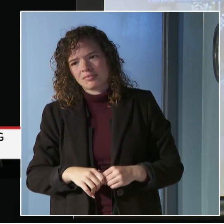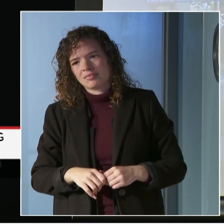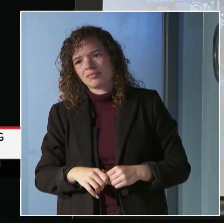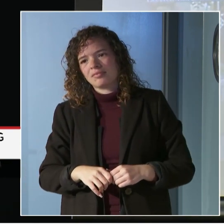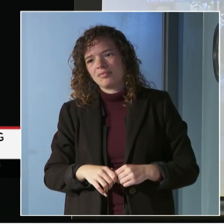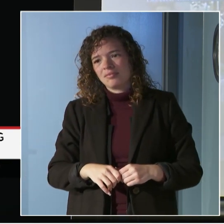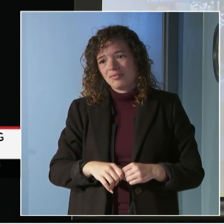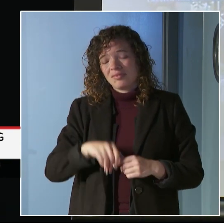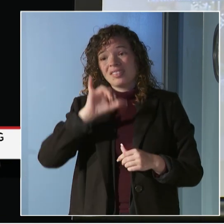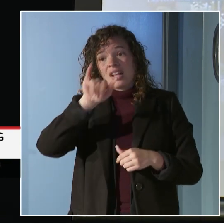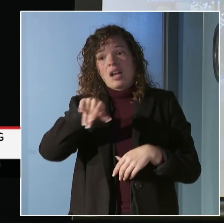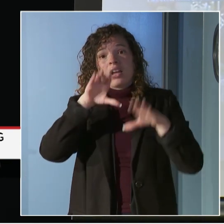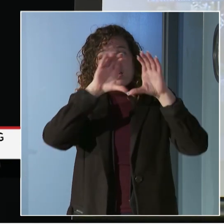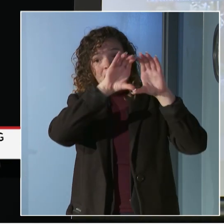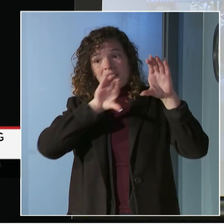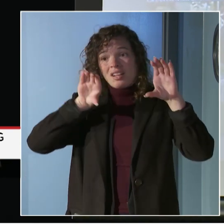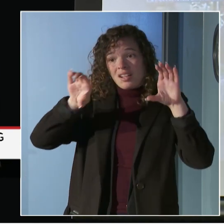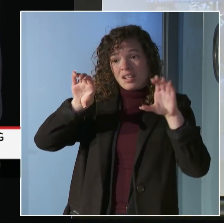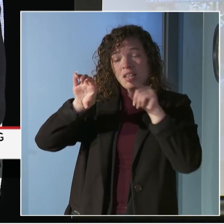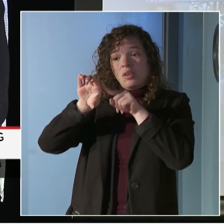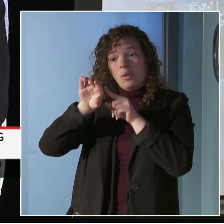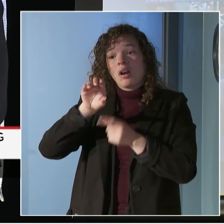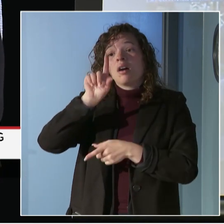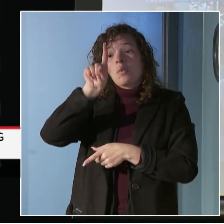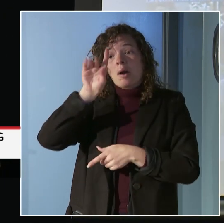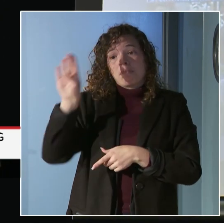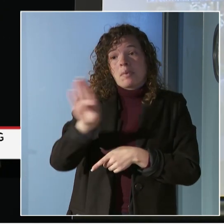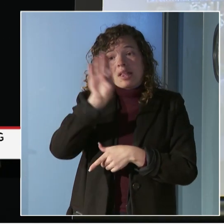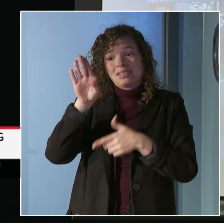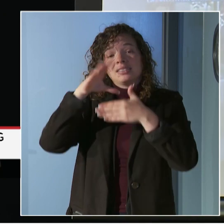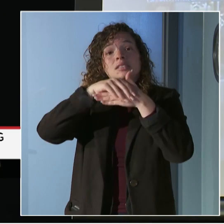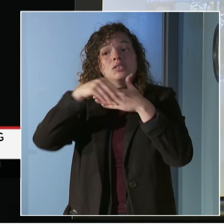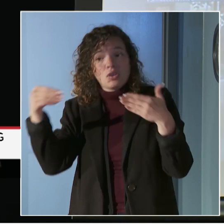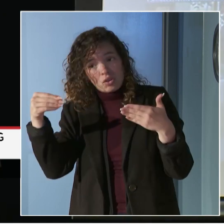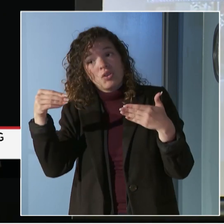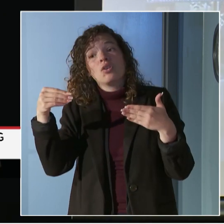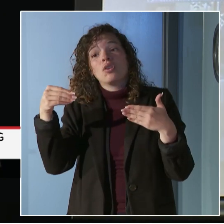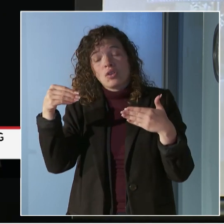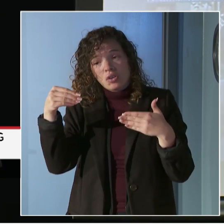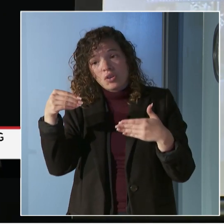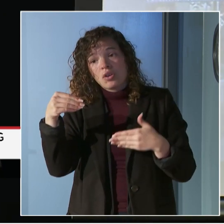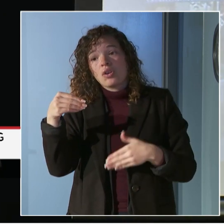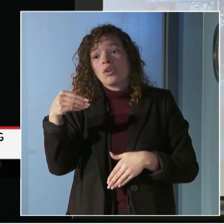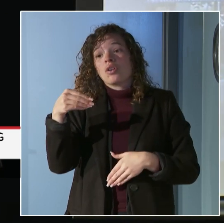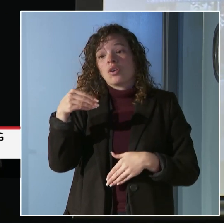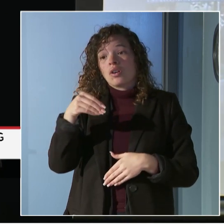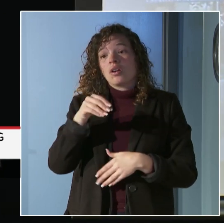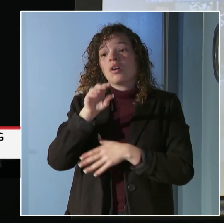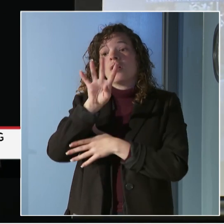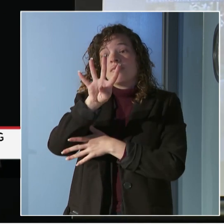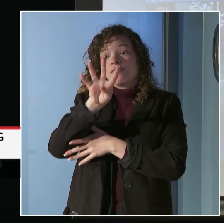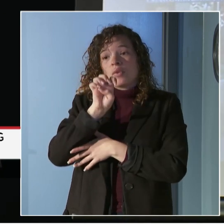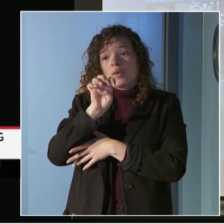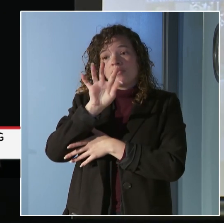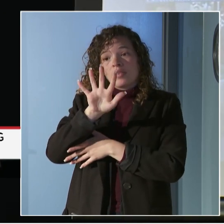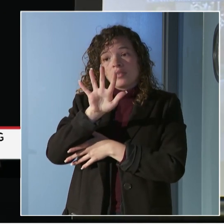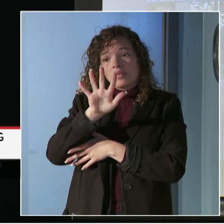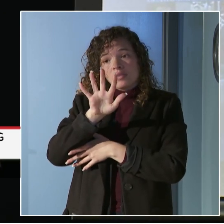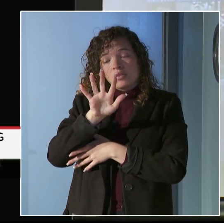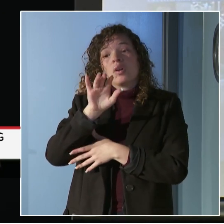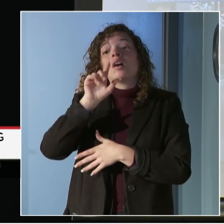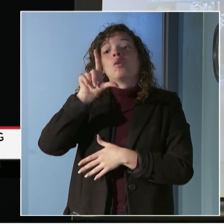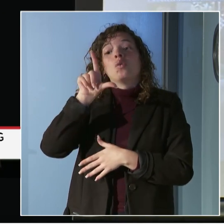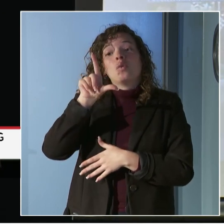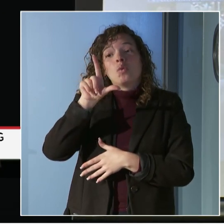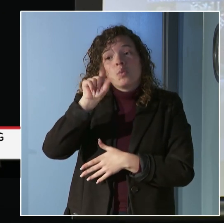Including more than $1 billion in her tenure and $445 million committed in 2023 alone. At the start of